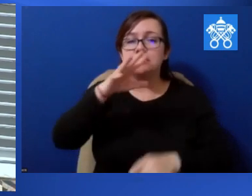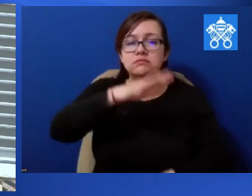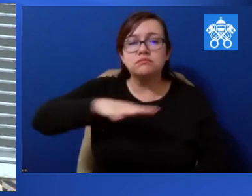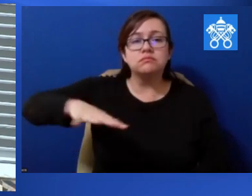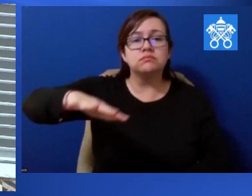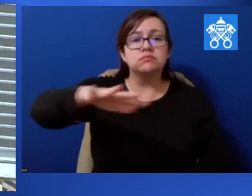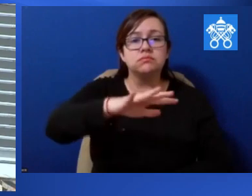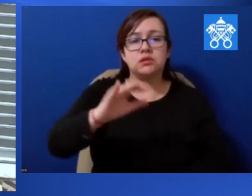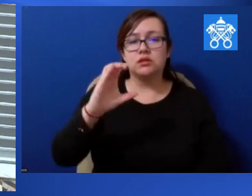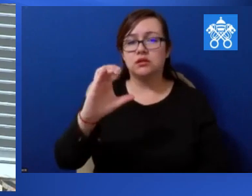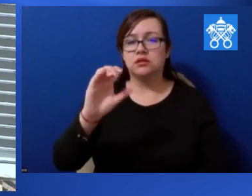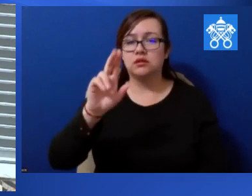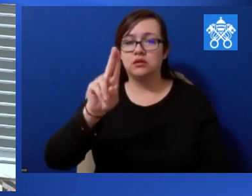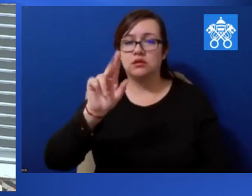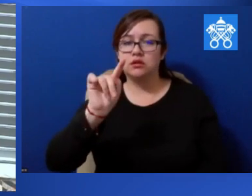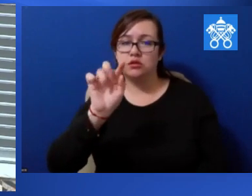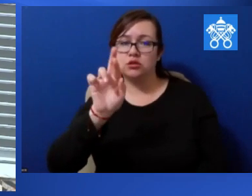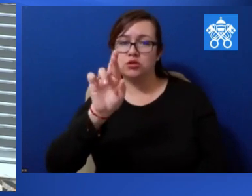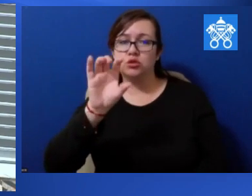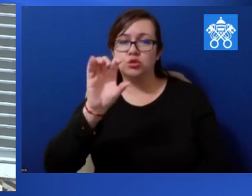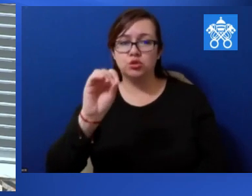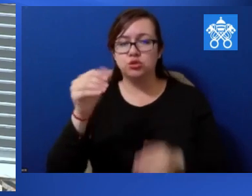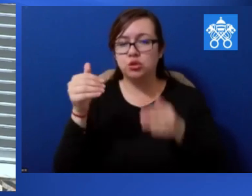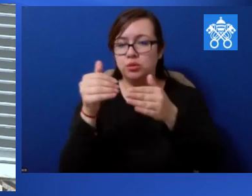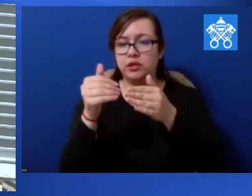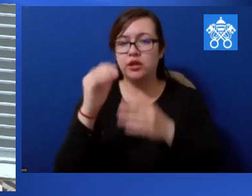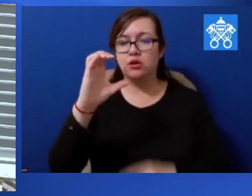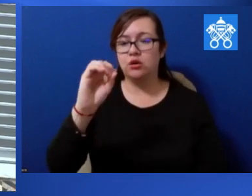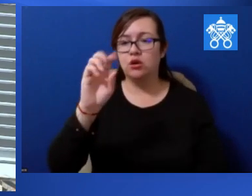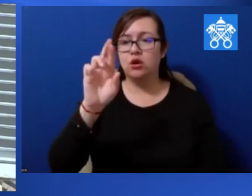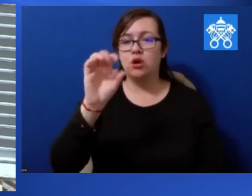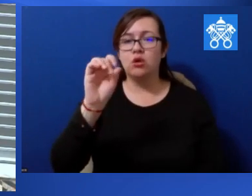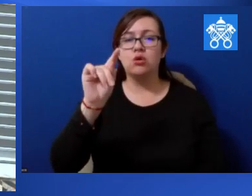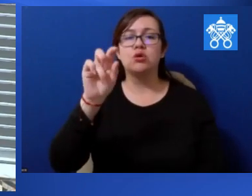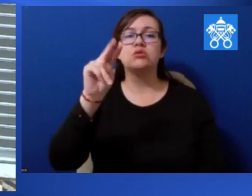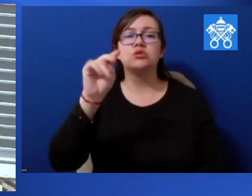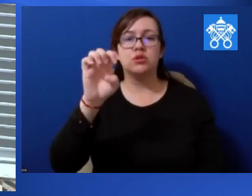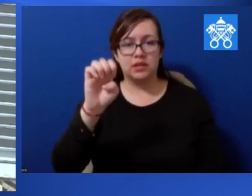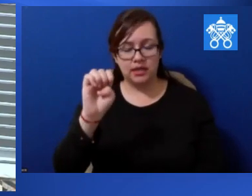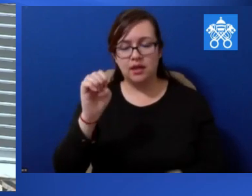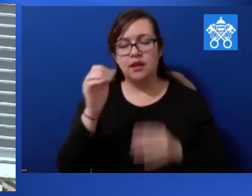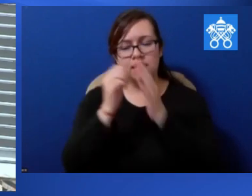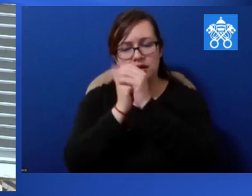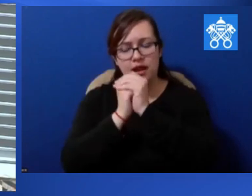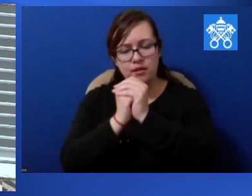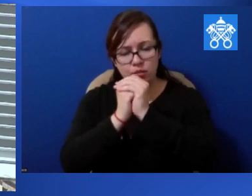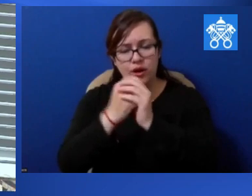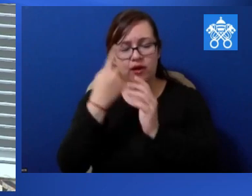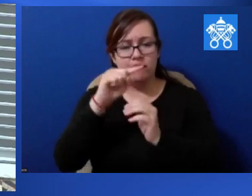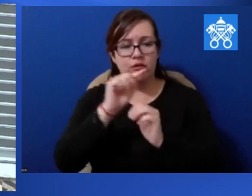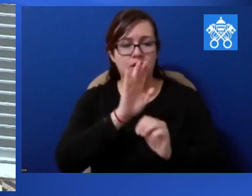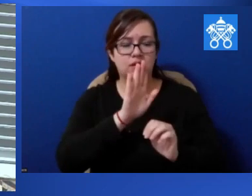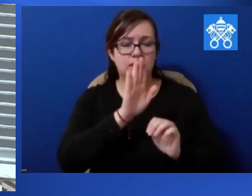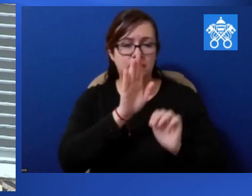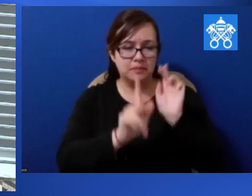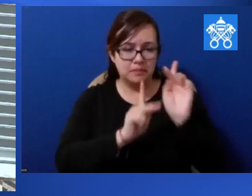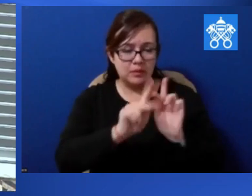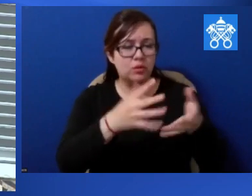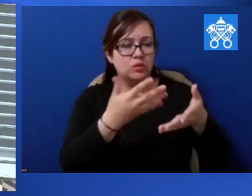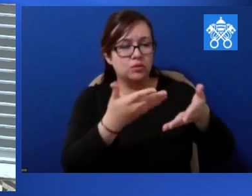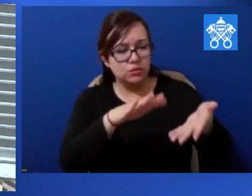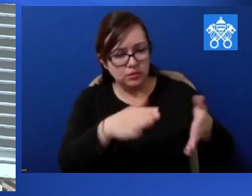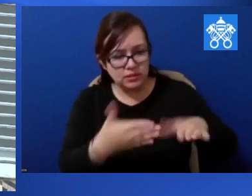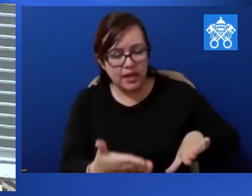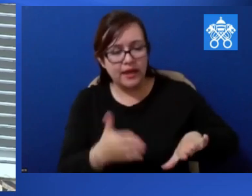Crotone. I pray for the numerous victims of the shipwreck, for their relatives, and for those